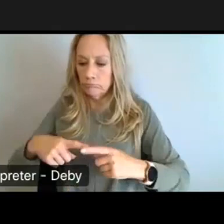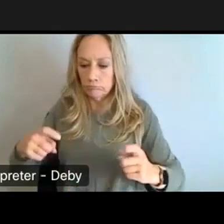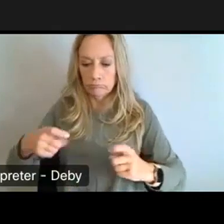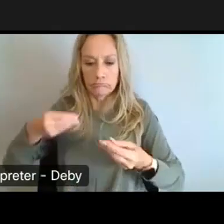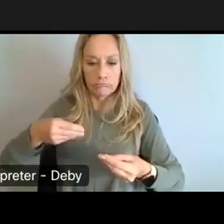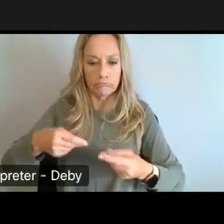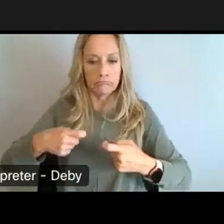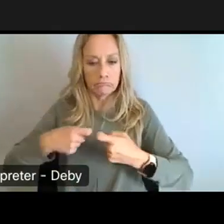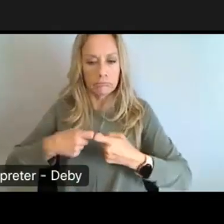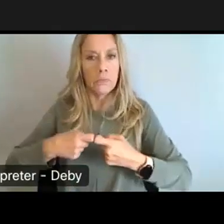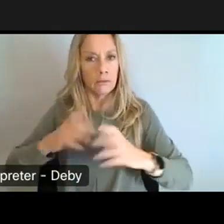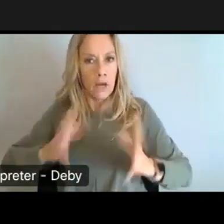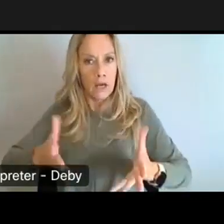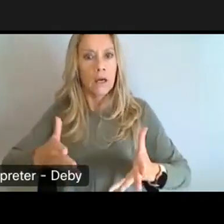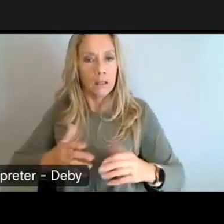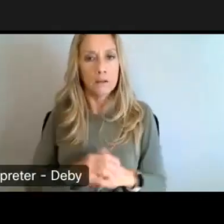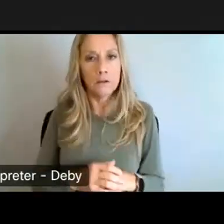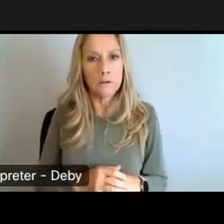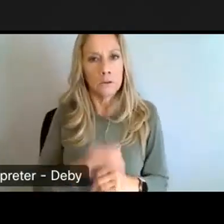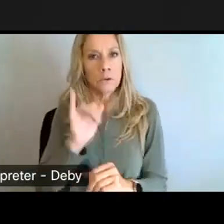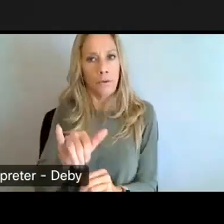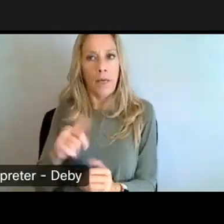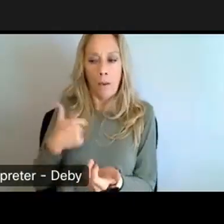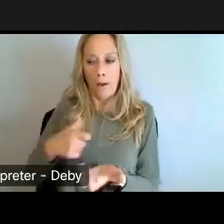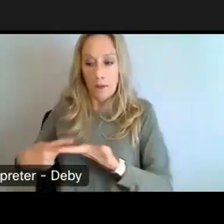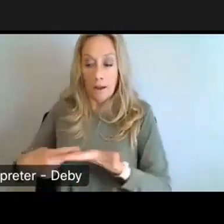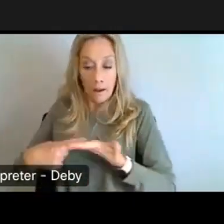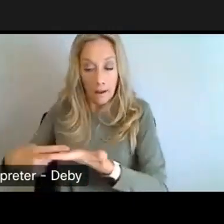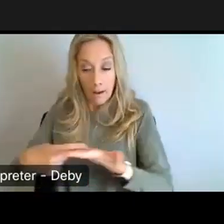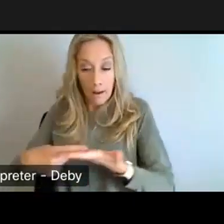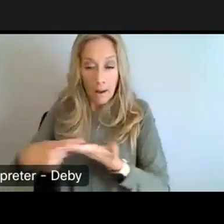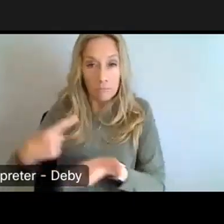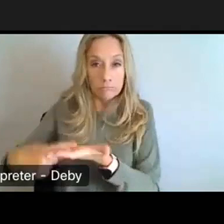that we had to cover before I even came on board.